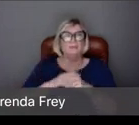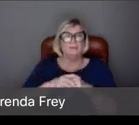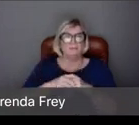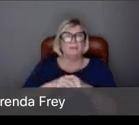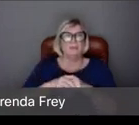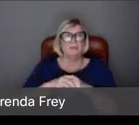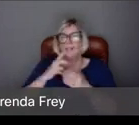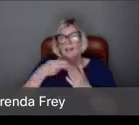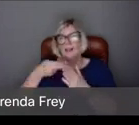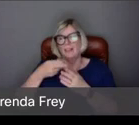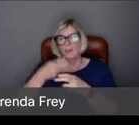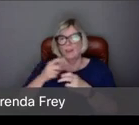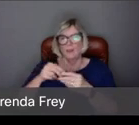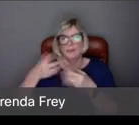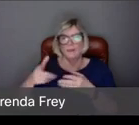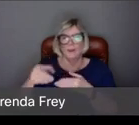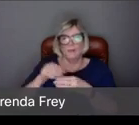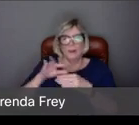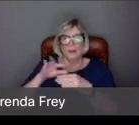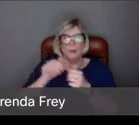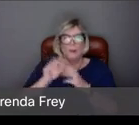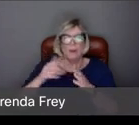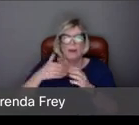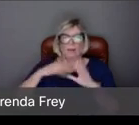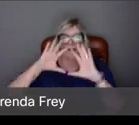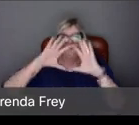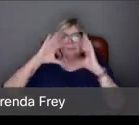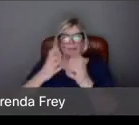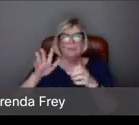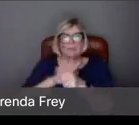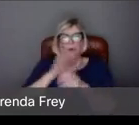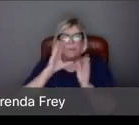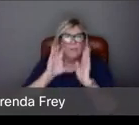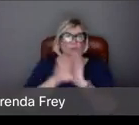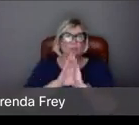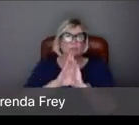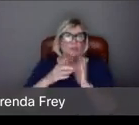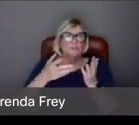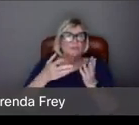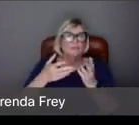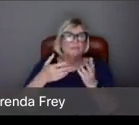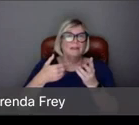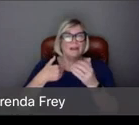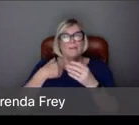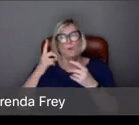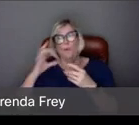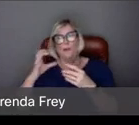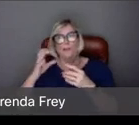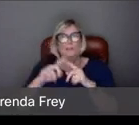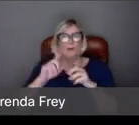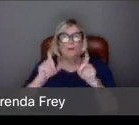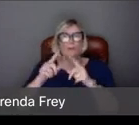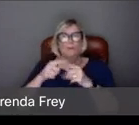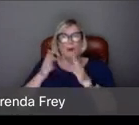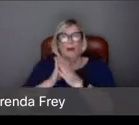I'll be honest, it's hard to give advice without having the whole picture. Now I have like 100 questions,